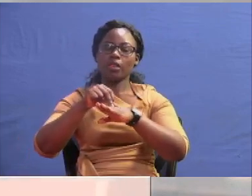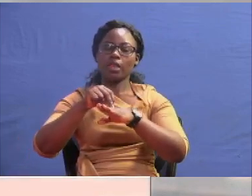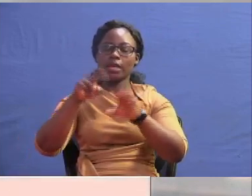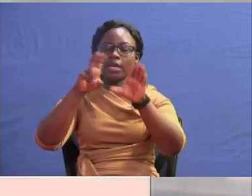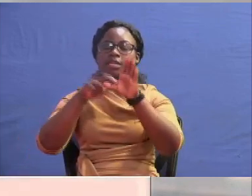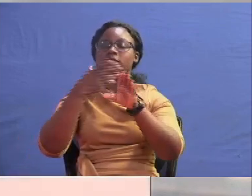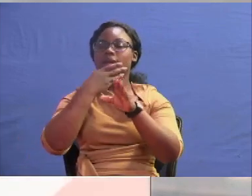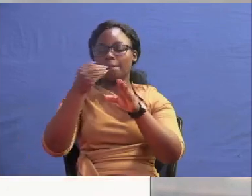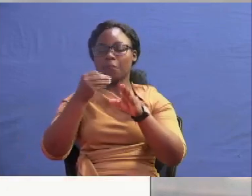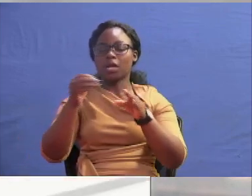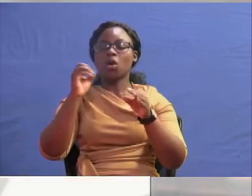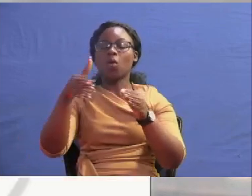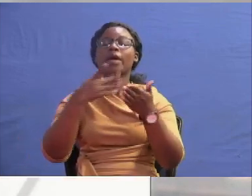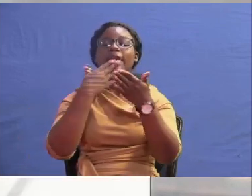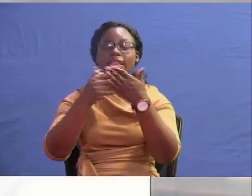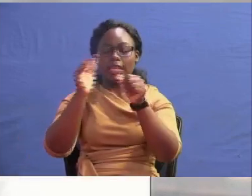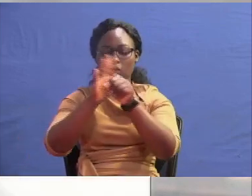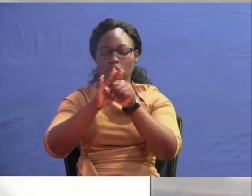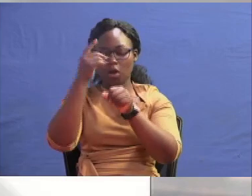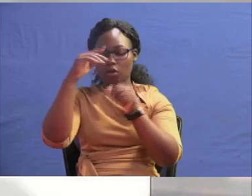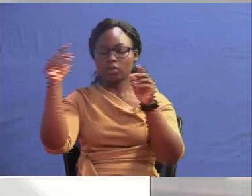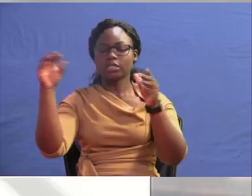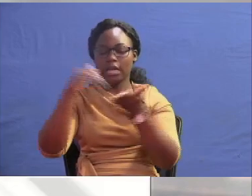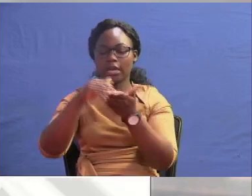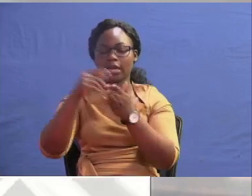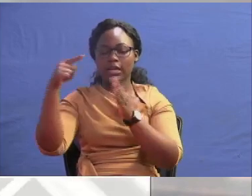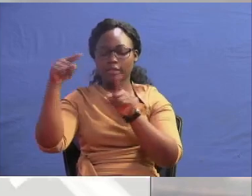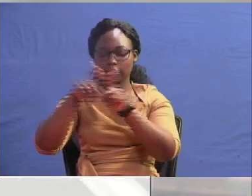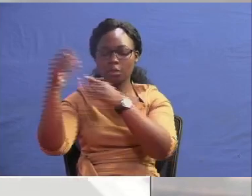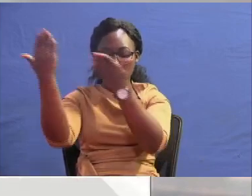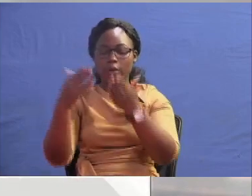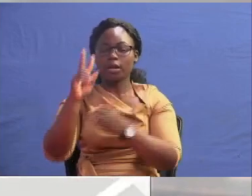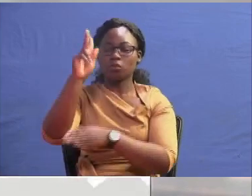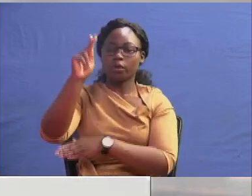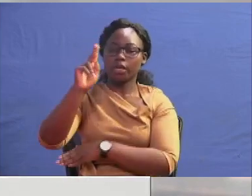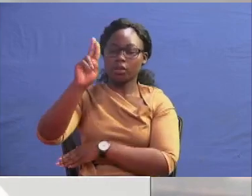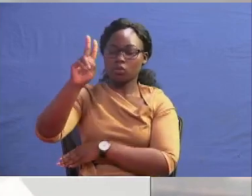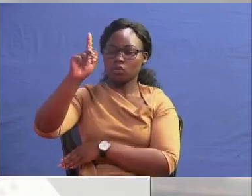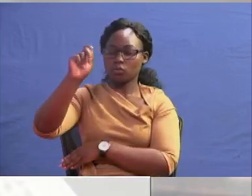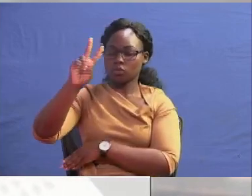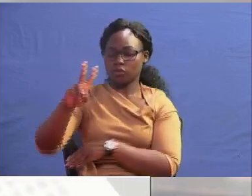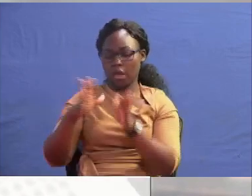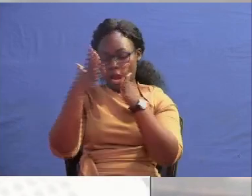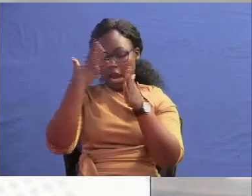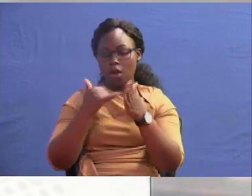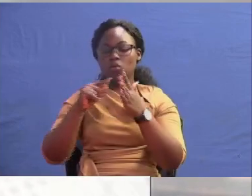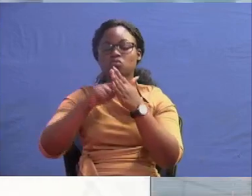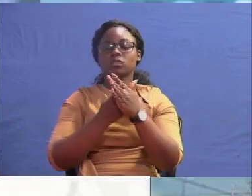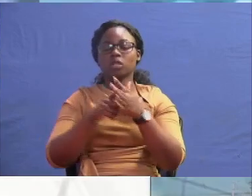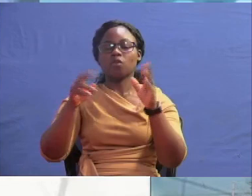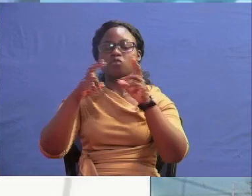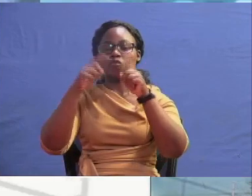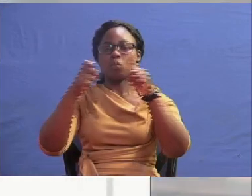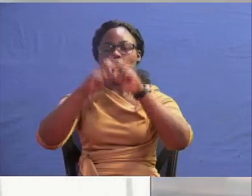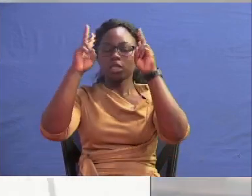Okay, thank you so much, gentlemen, once again, and welcome to KUTV. Thank you so much. I want us to start from our top story this evening,